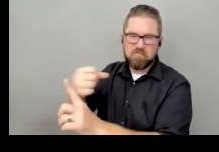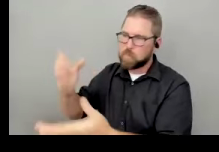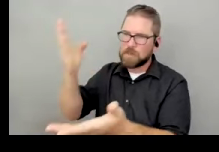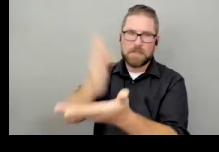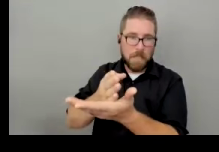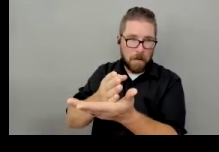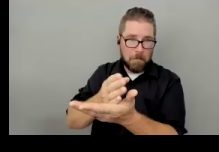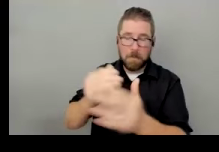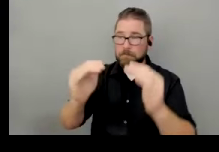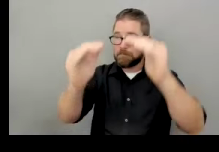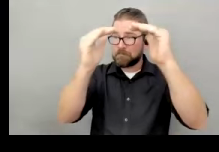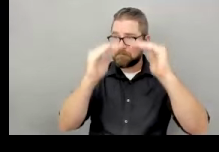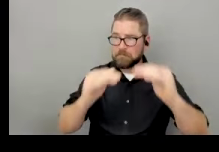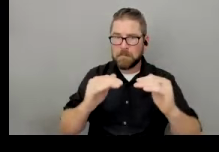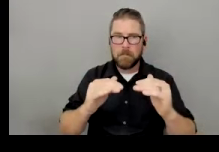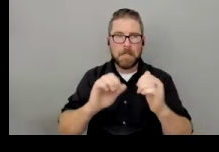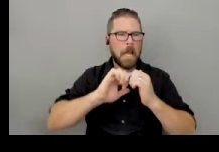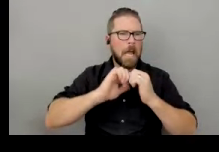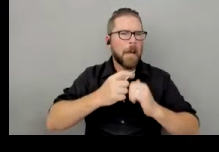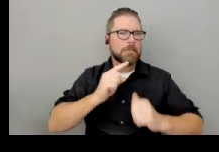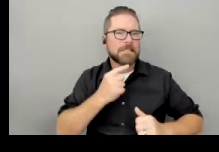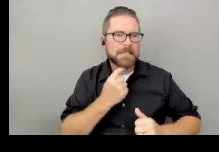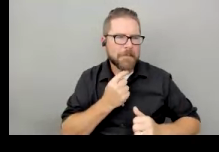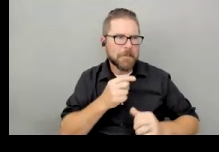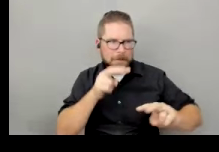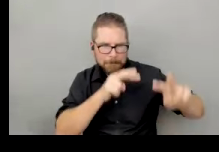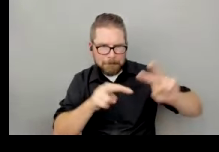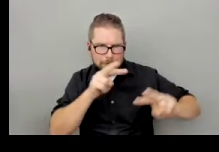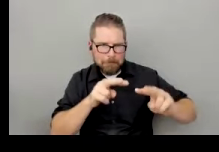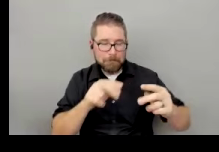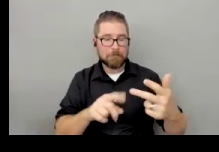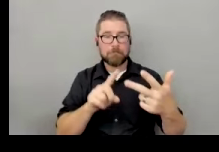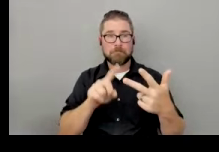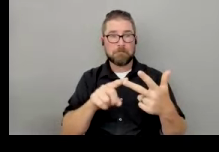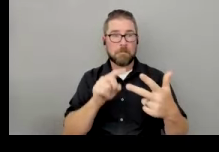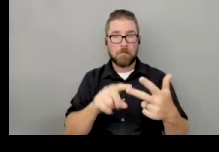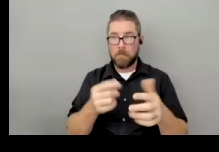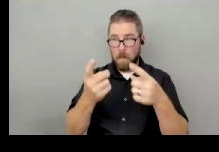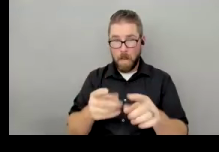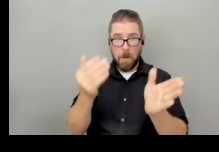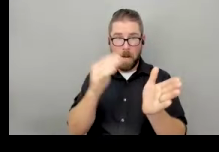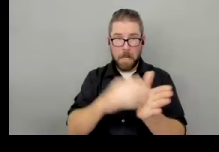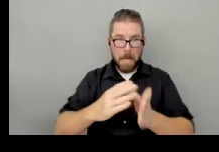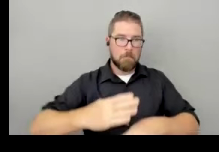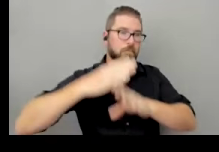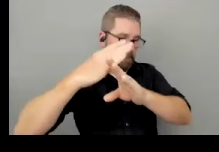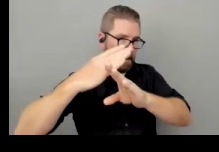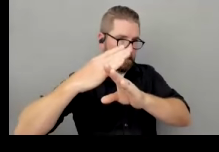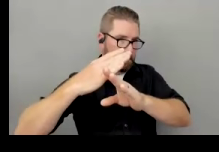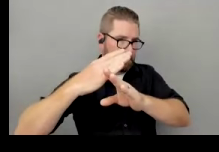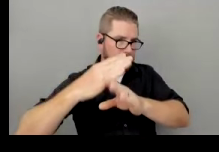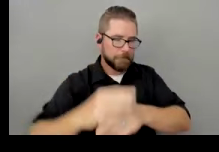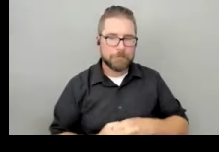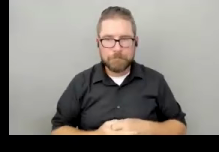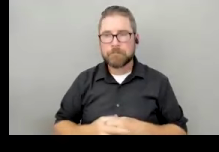be applied, and to prevent reoccurrence. So supportive measures might be that a student who is